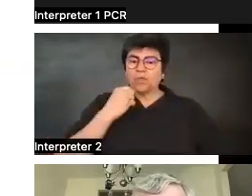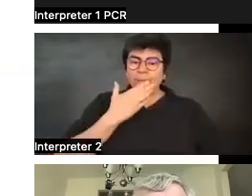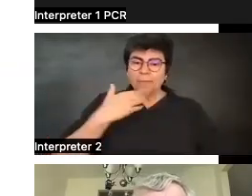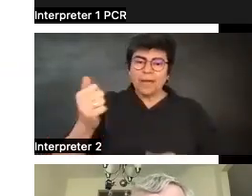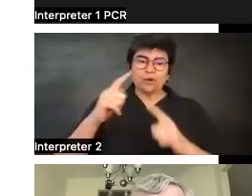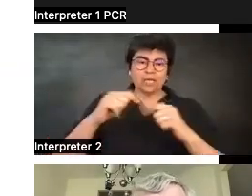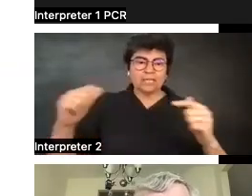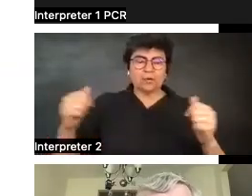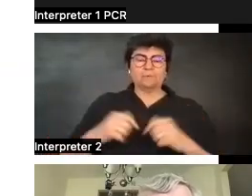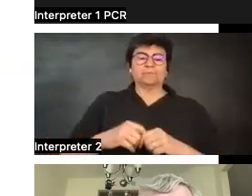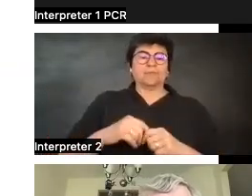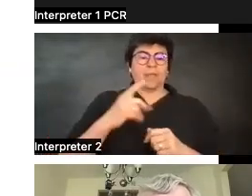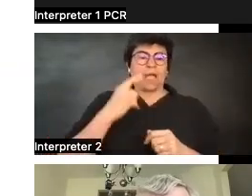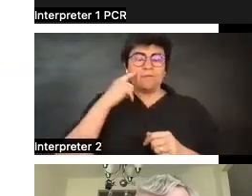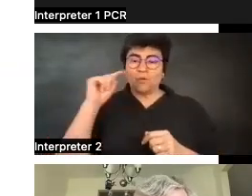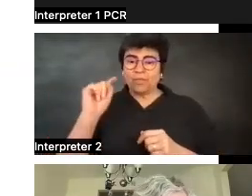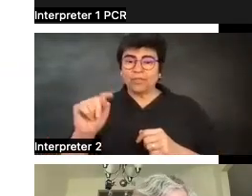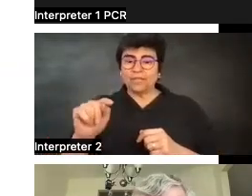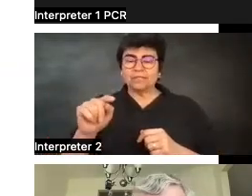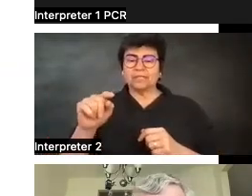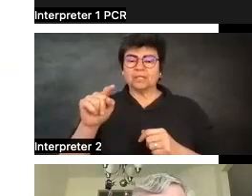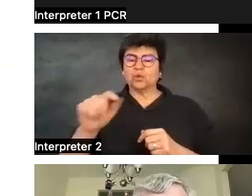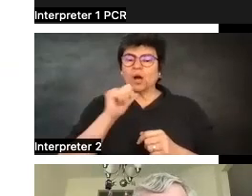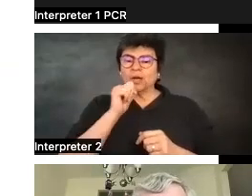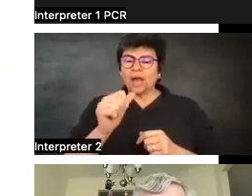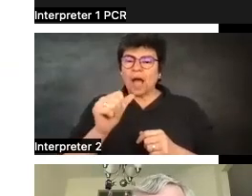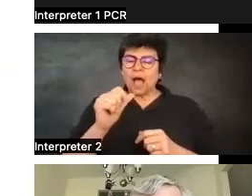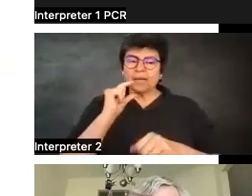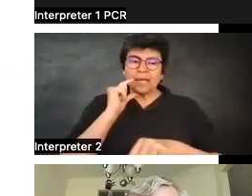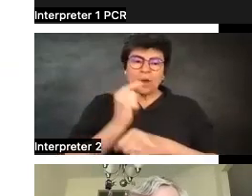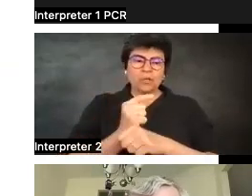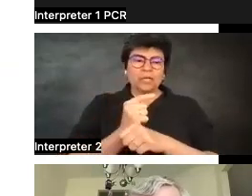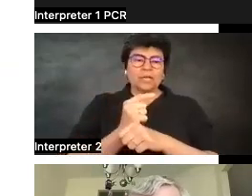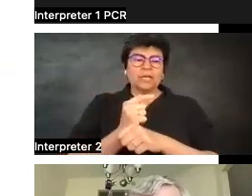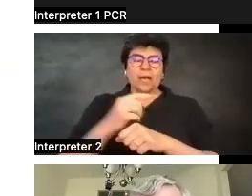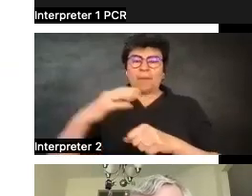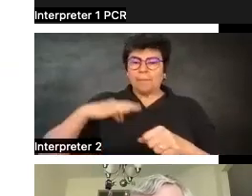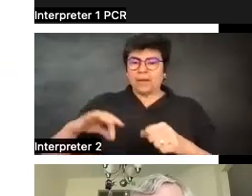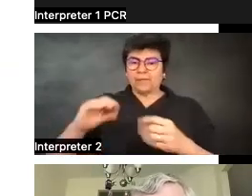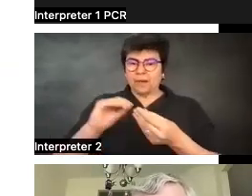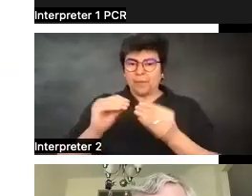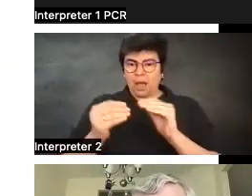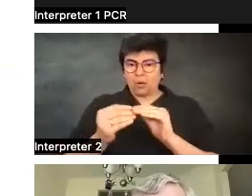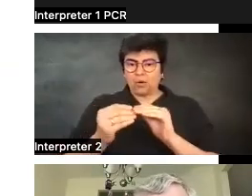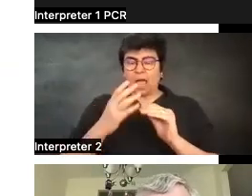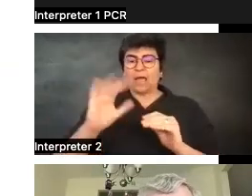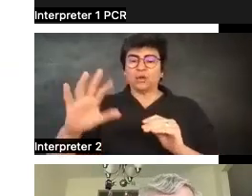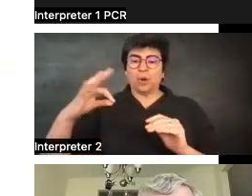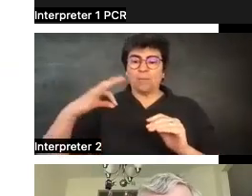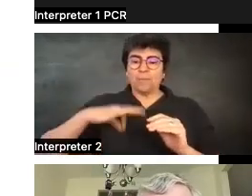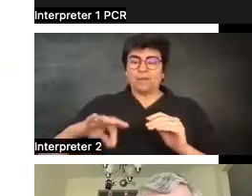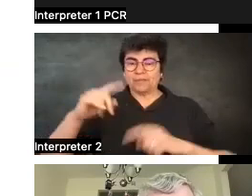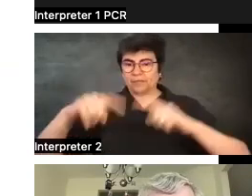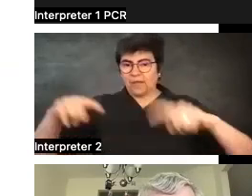cetera. And in this case, you are not guaranteed a benefit amount, and your benefits vary according to